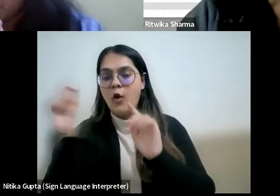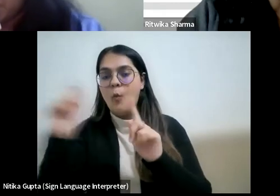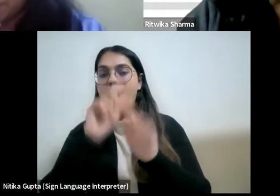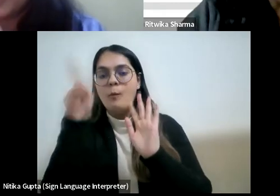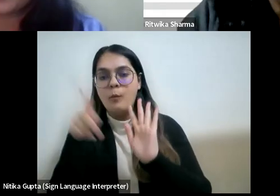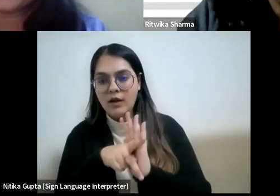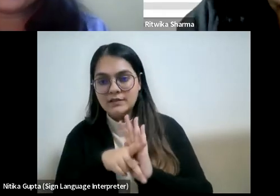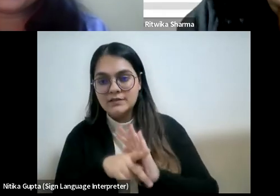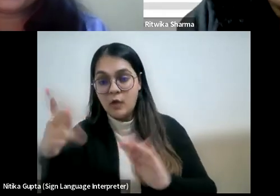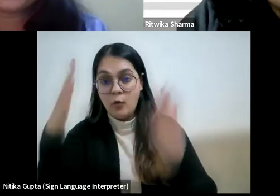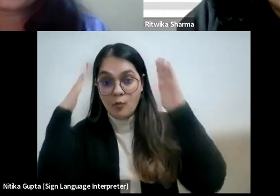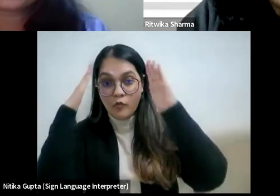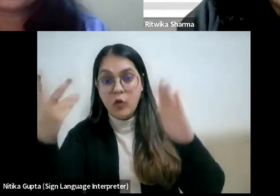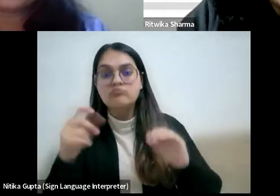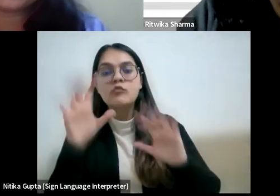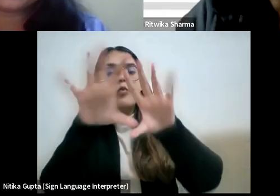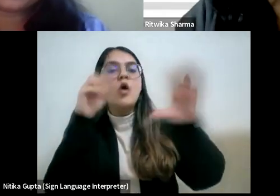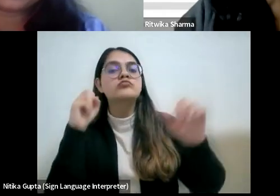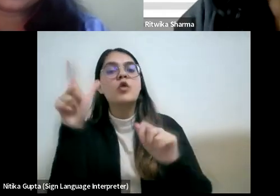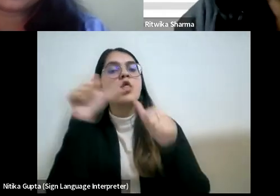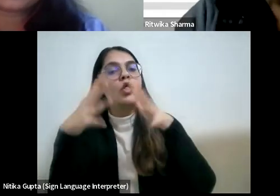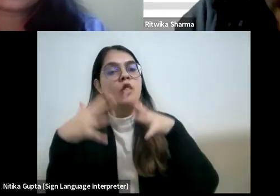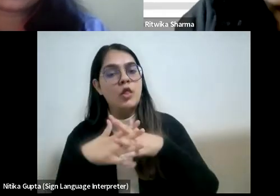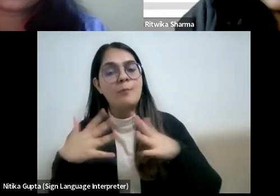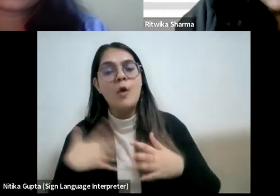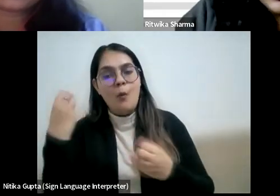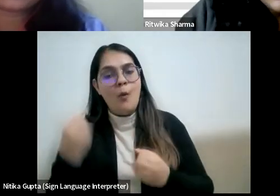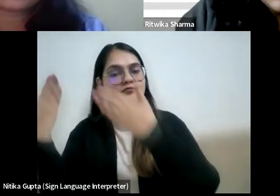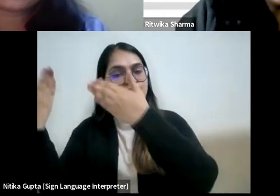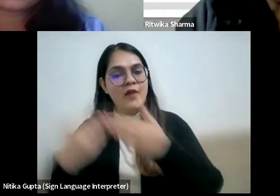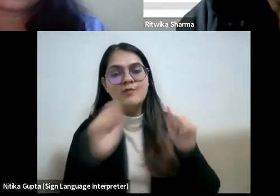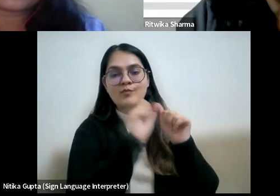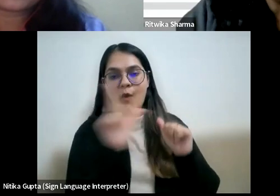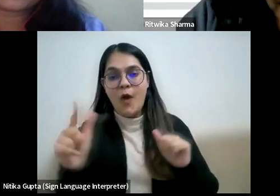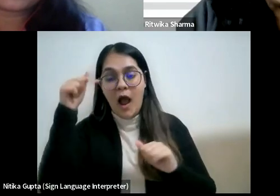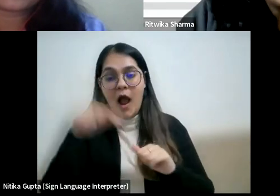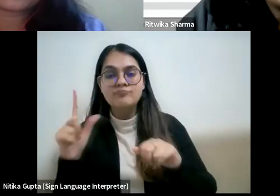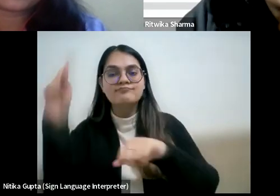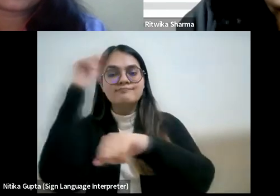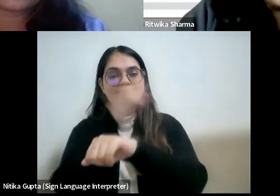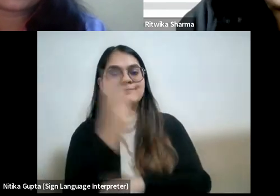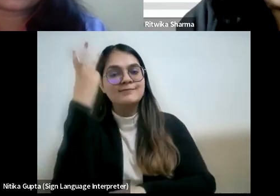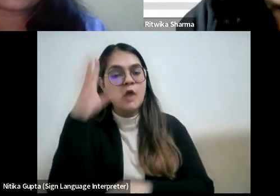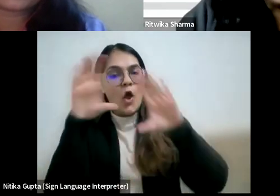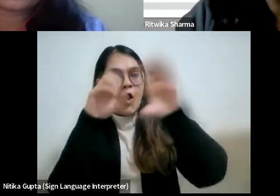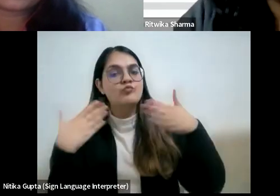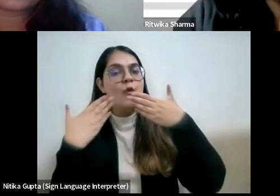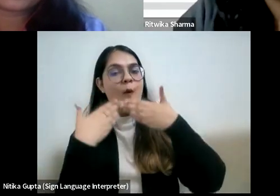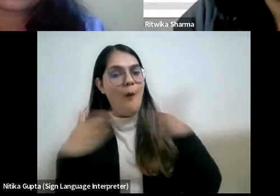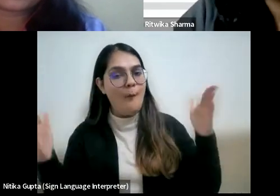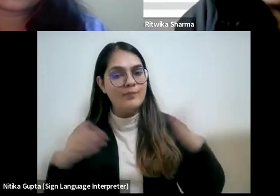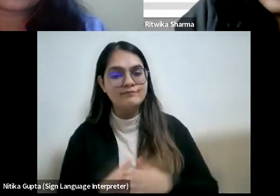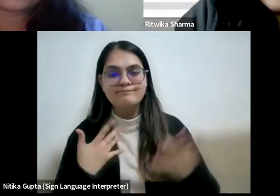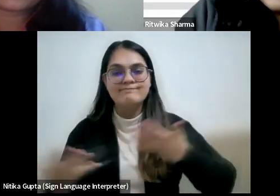research center dedicated to constitutional law. I would like to welcome you all today to day 3 of Vidhi's Constitution Open House.